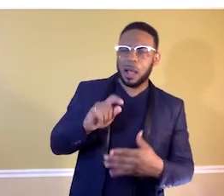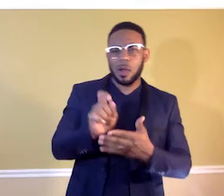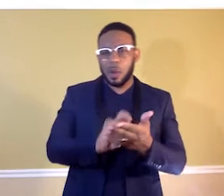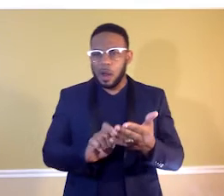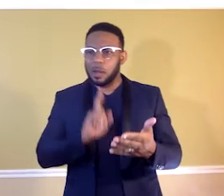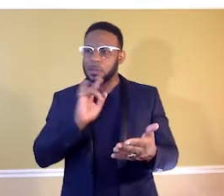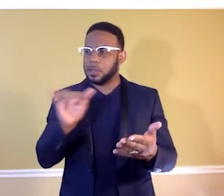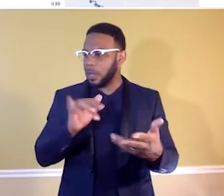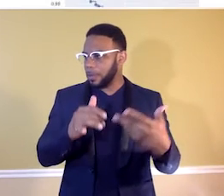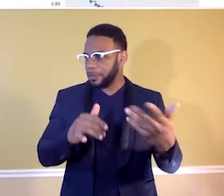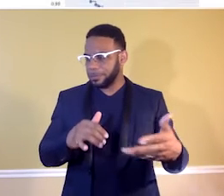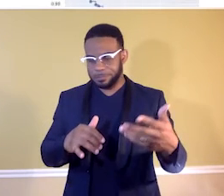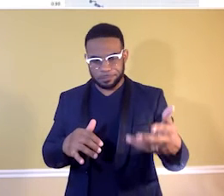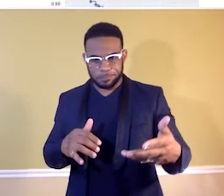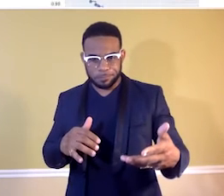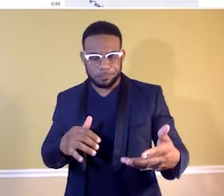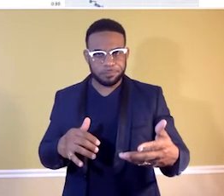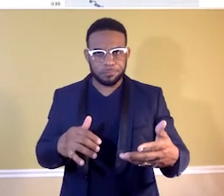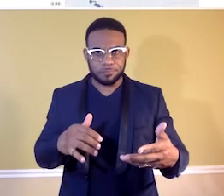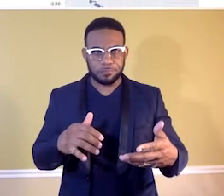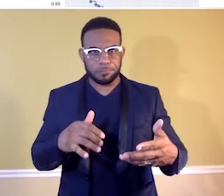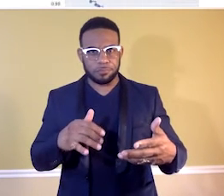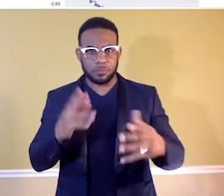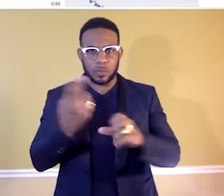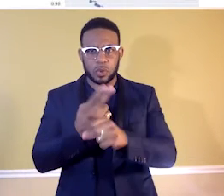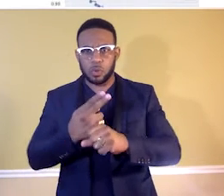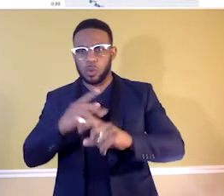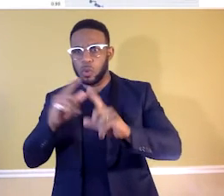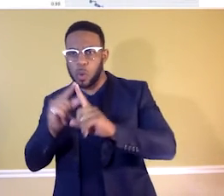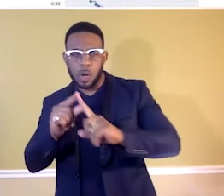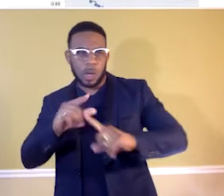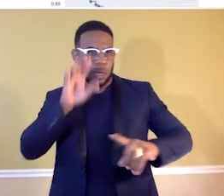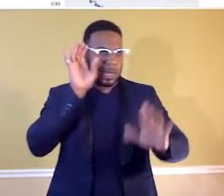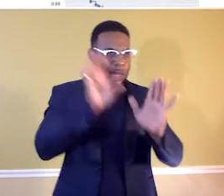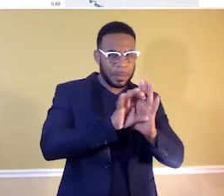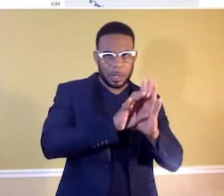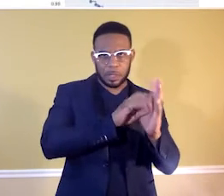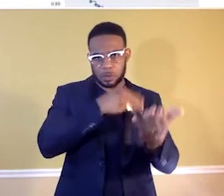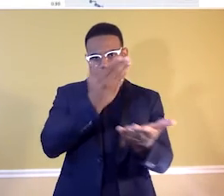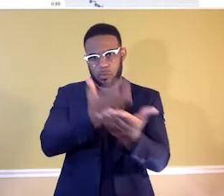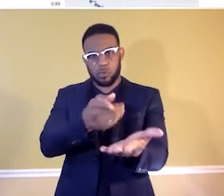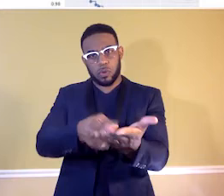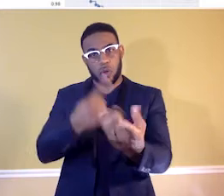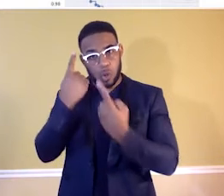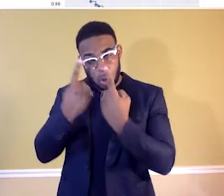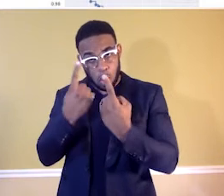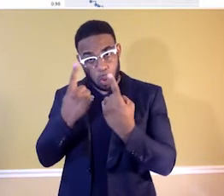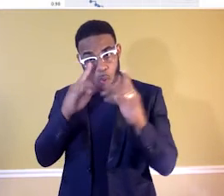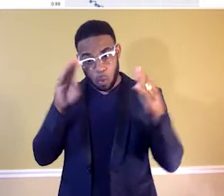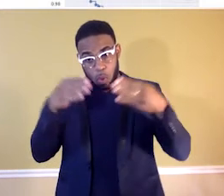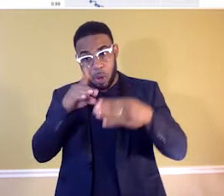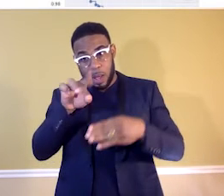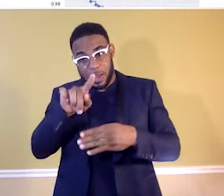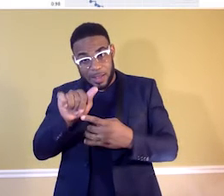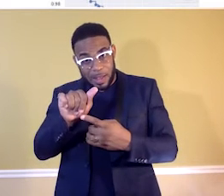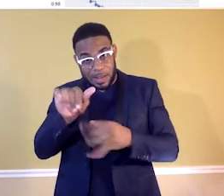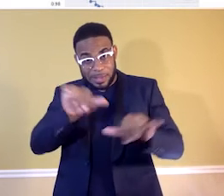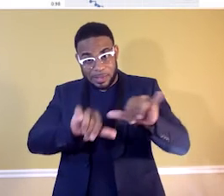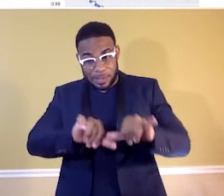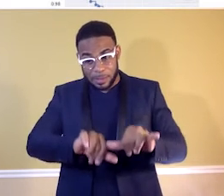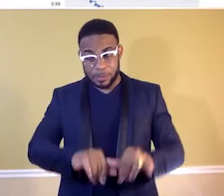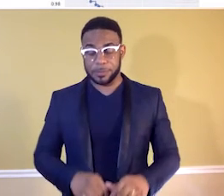just kind of, they use words and images to convey their thoughts. When it comes to data, the data